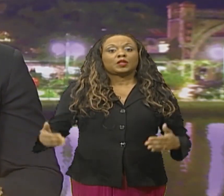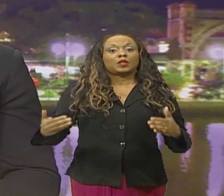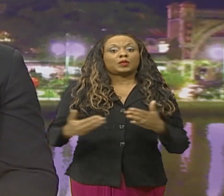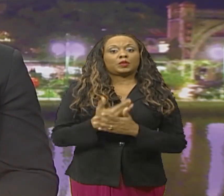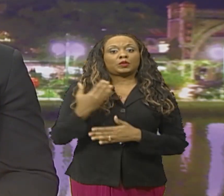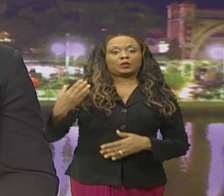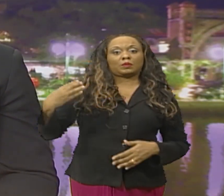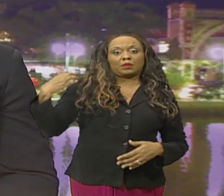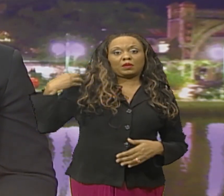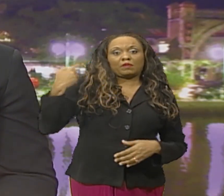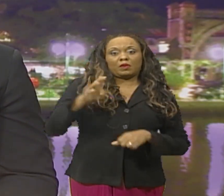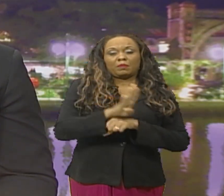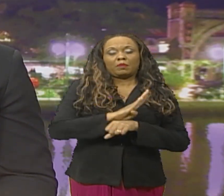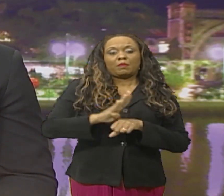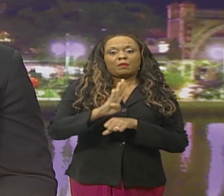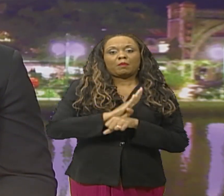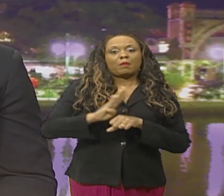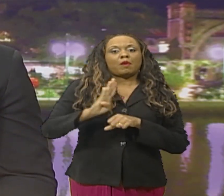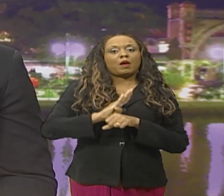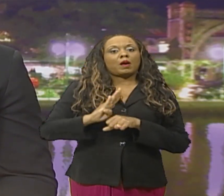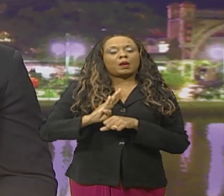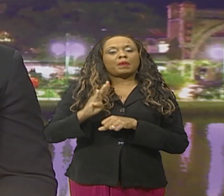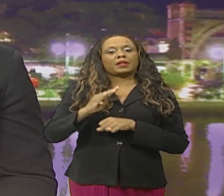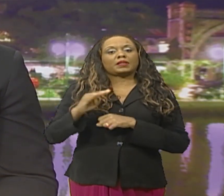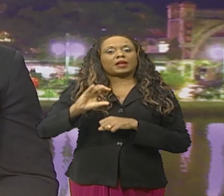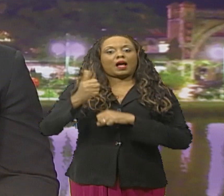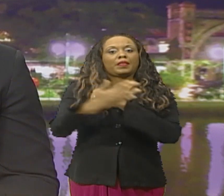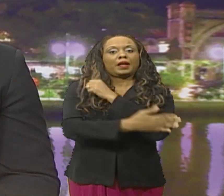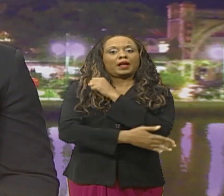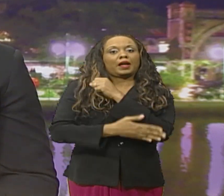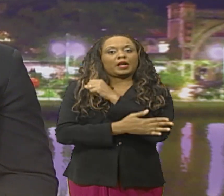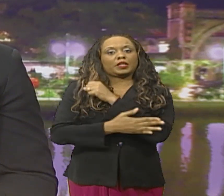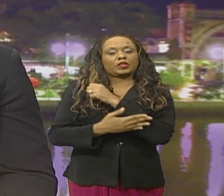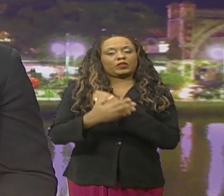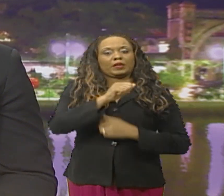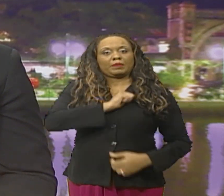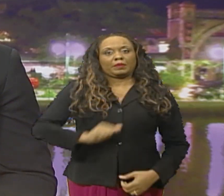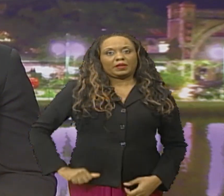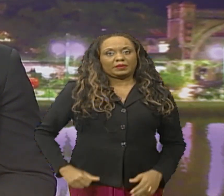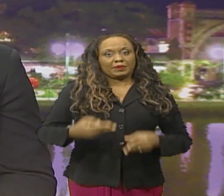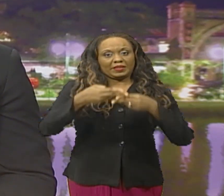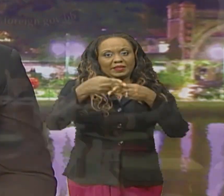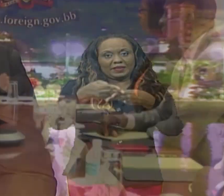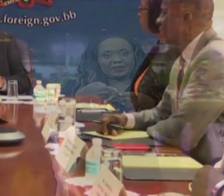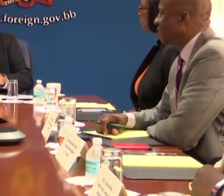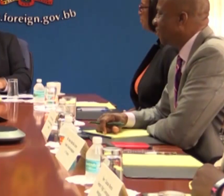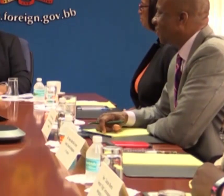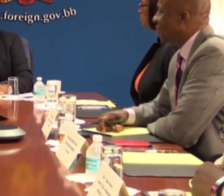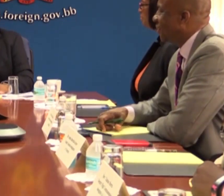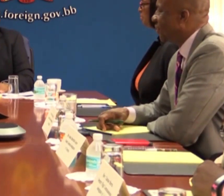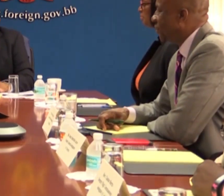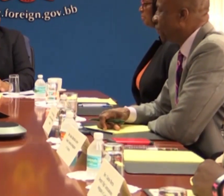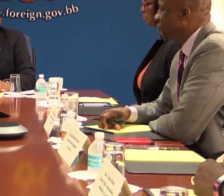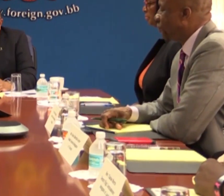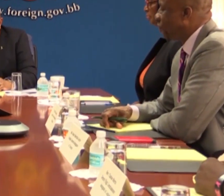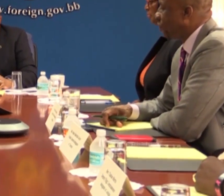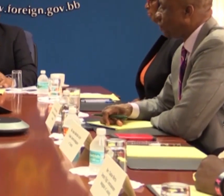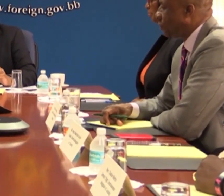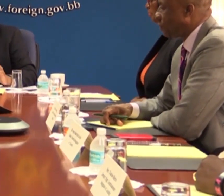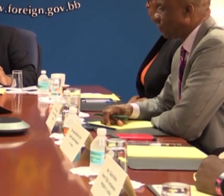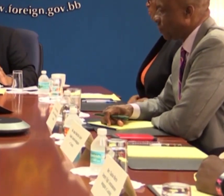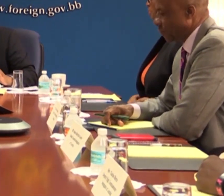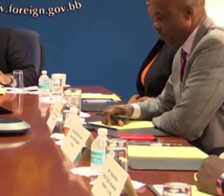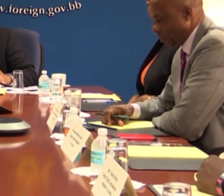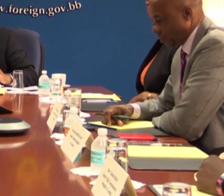The new heads of Barbados overseas missions have been named. Minister of Foreign Affairs and Foreign Trade, Senator Dr. Jerome